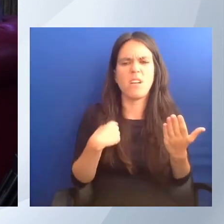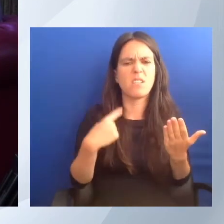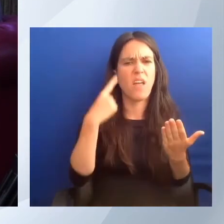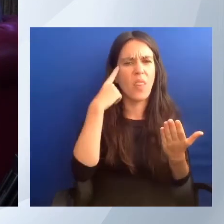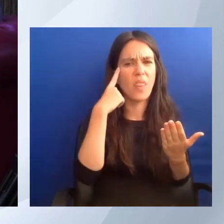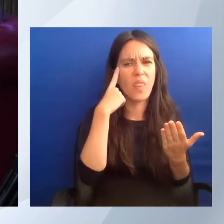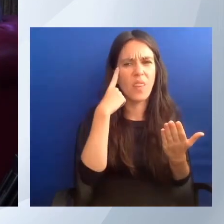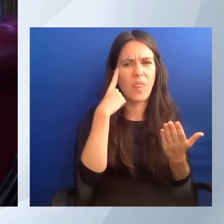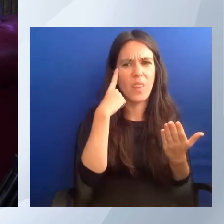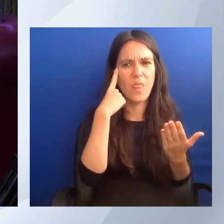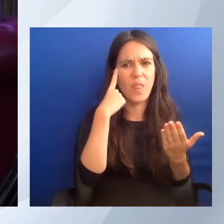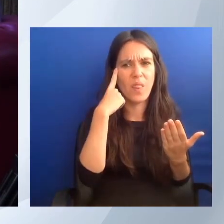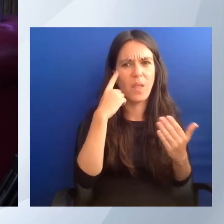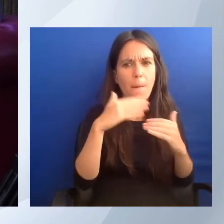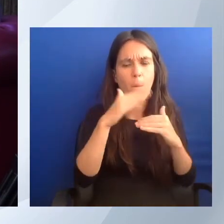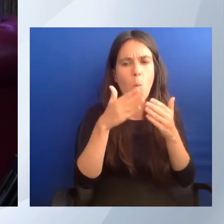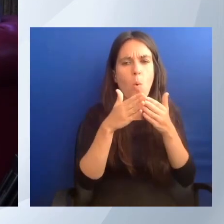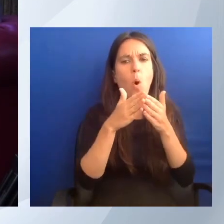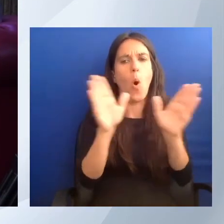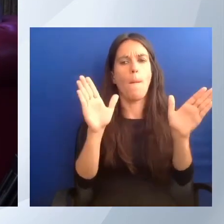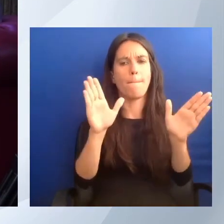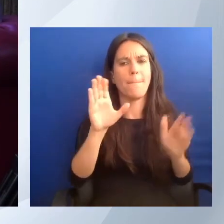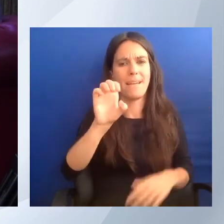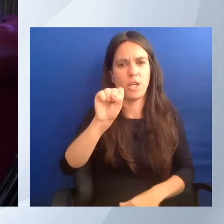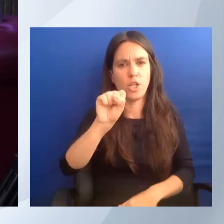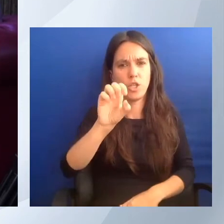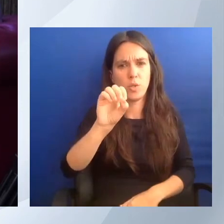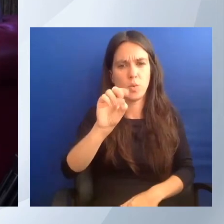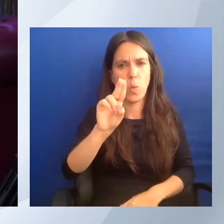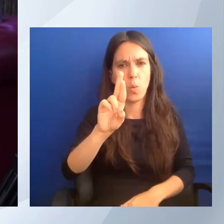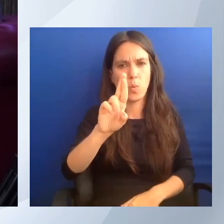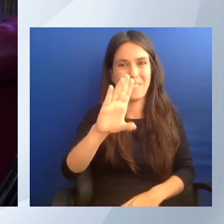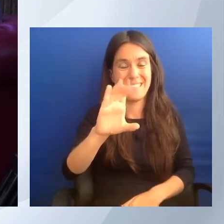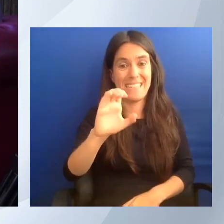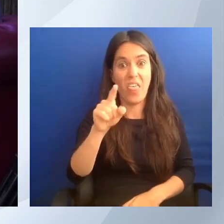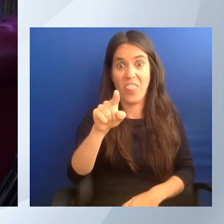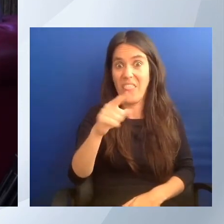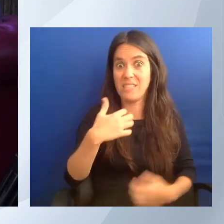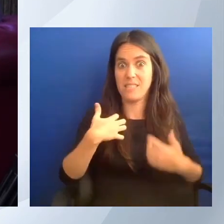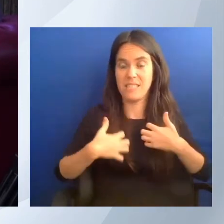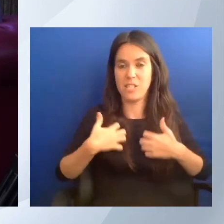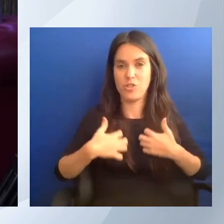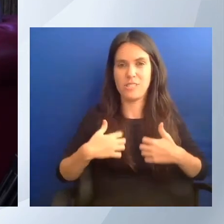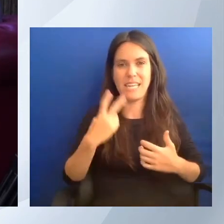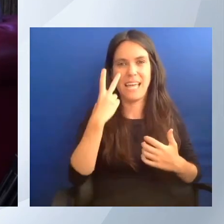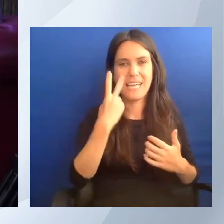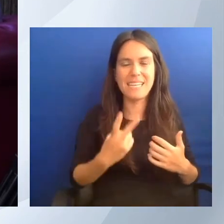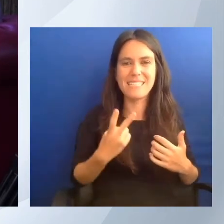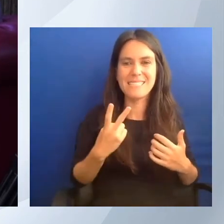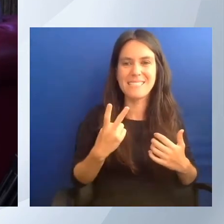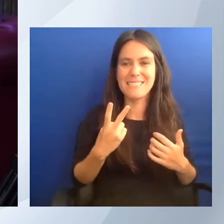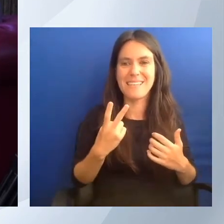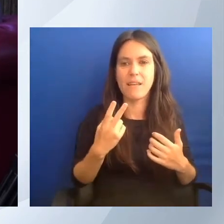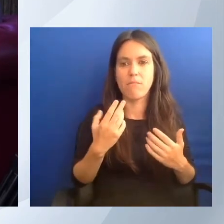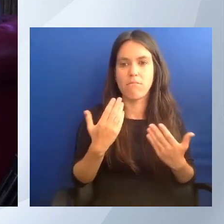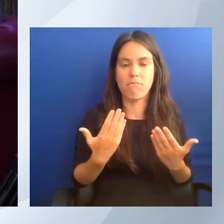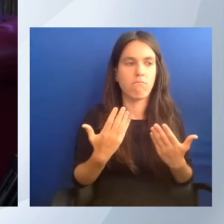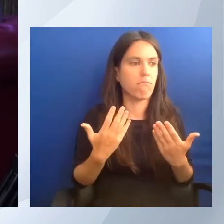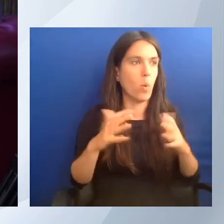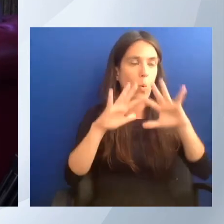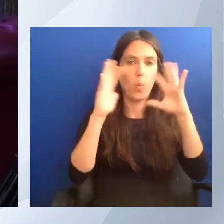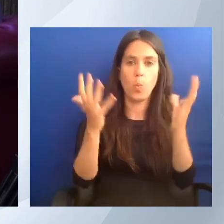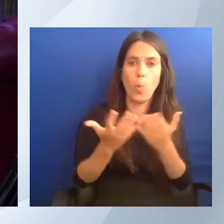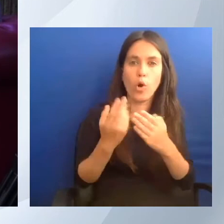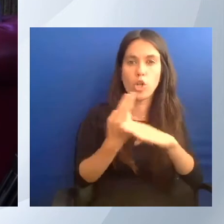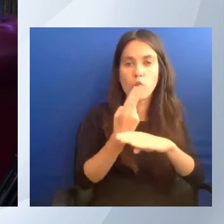well, more open source, and that's really cool. So you can use tools that are being used in the real world, not only with